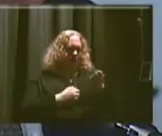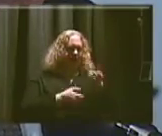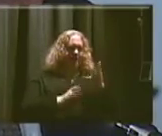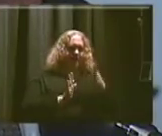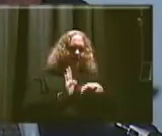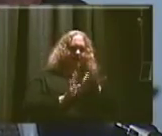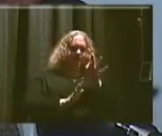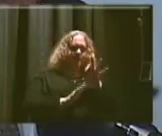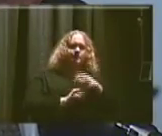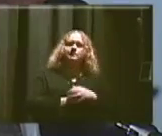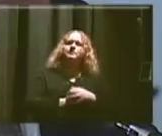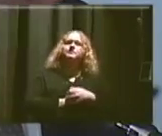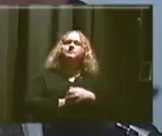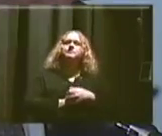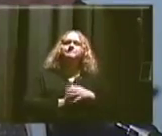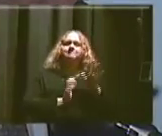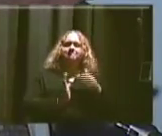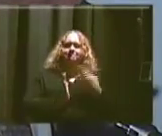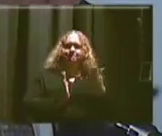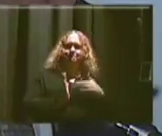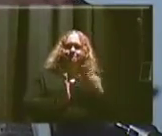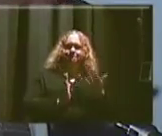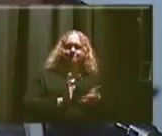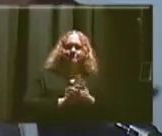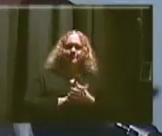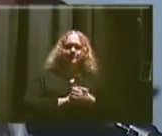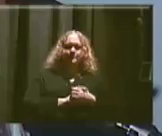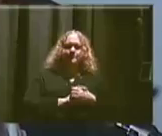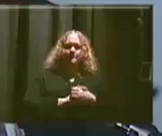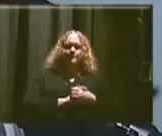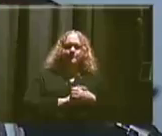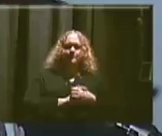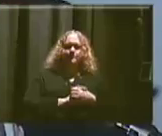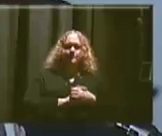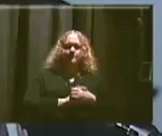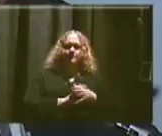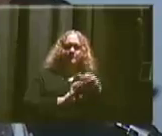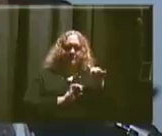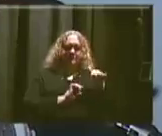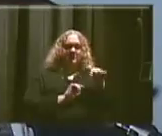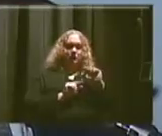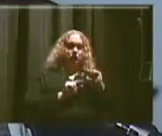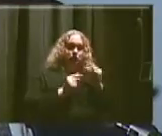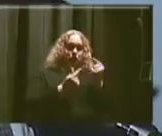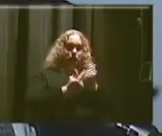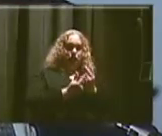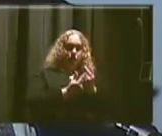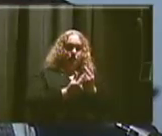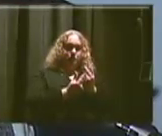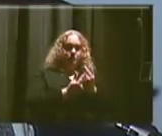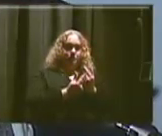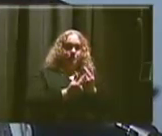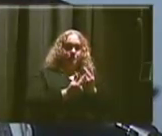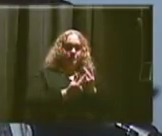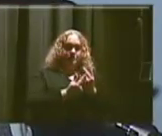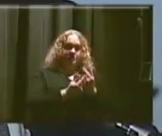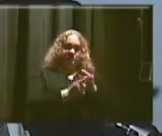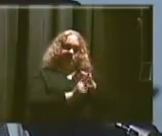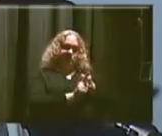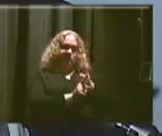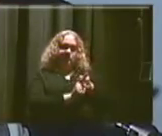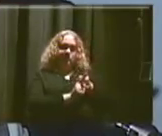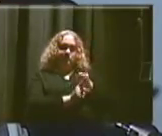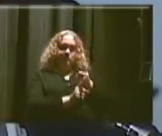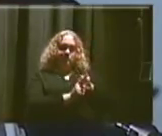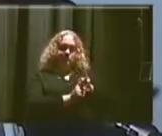from a group that is that basically has looked at the